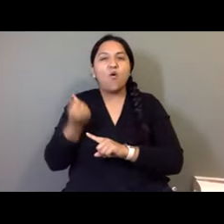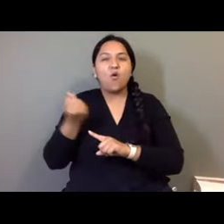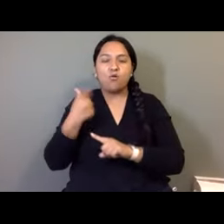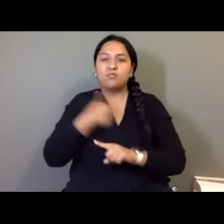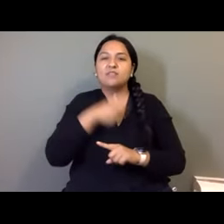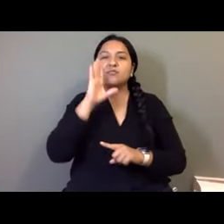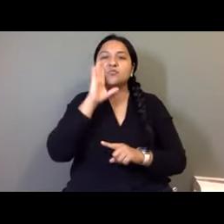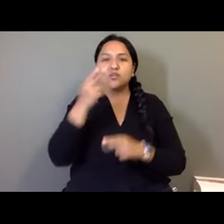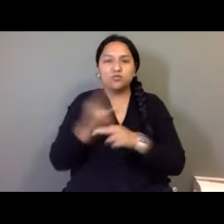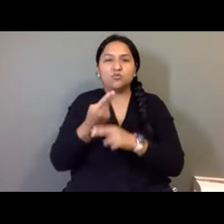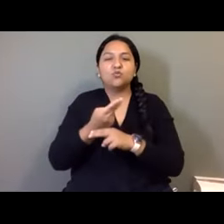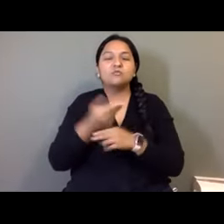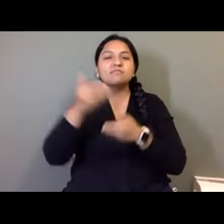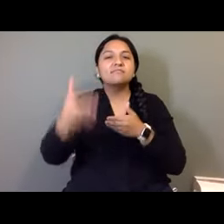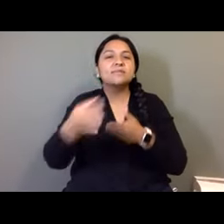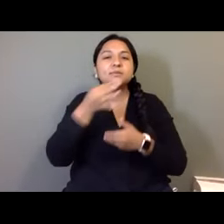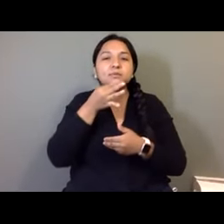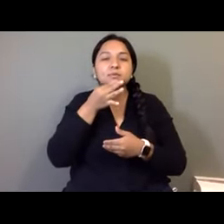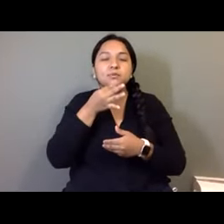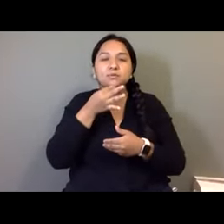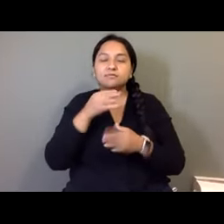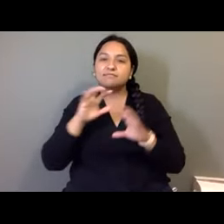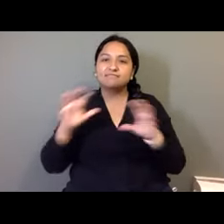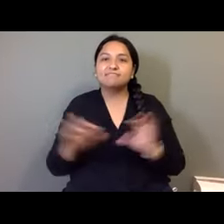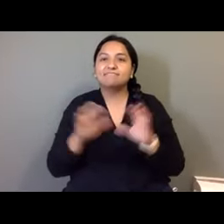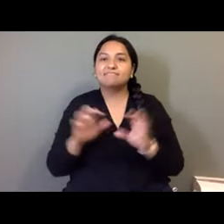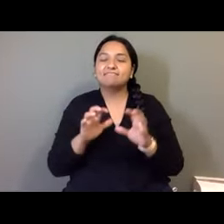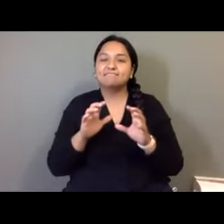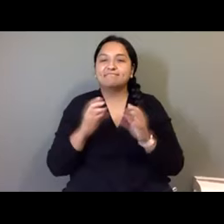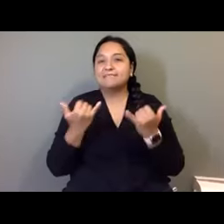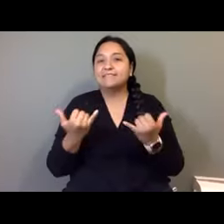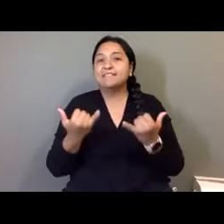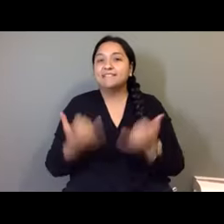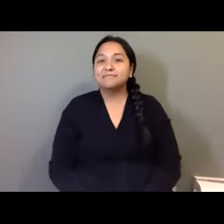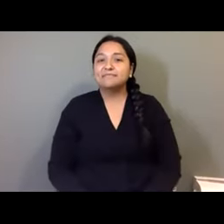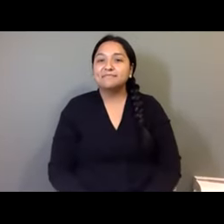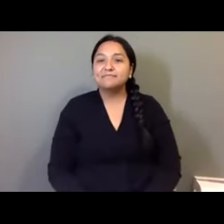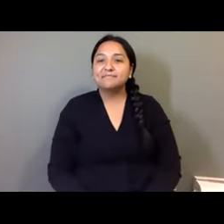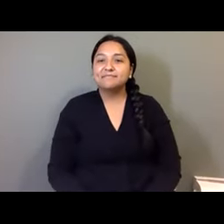doing soon. I'm going to do some hands-on today.